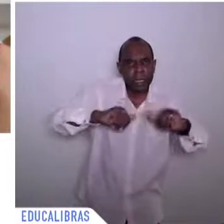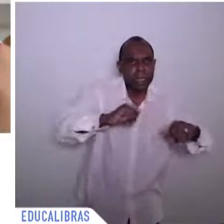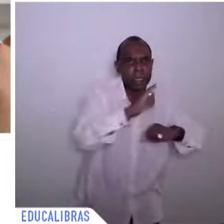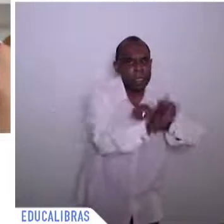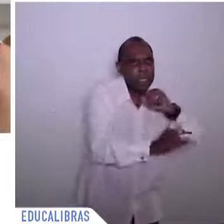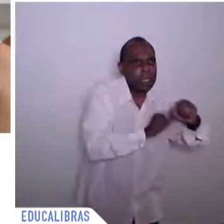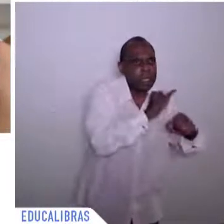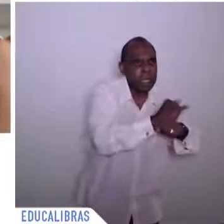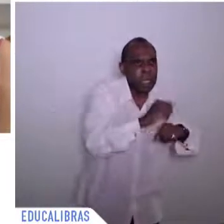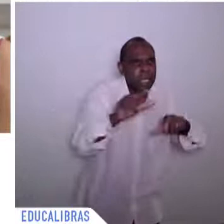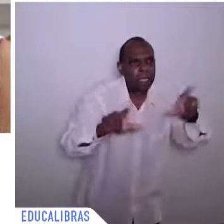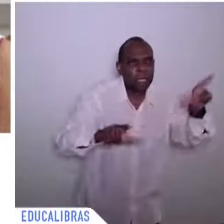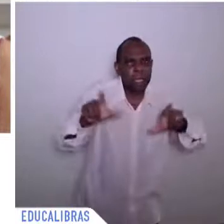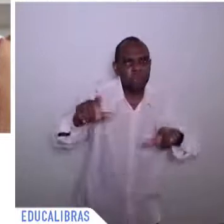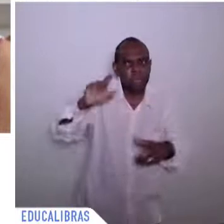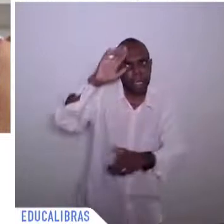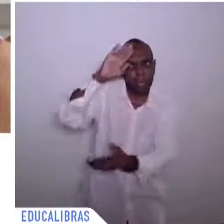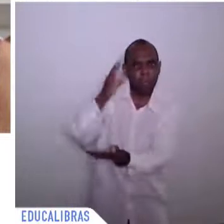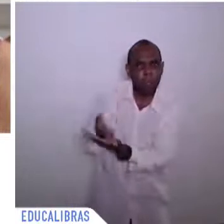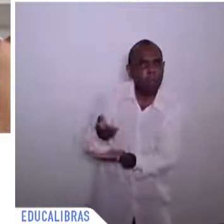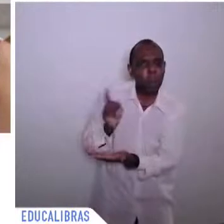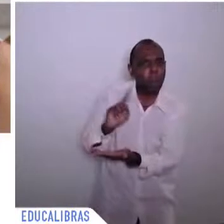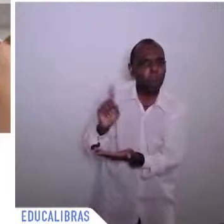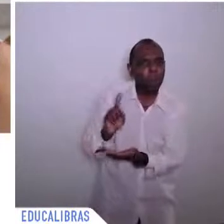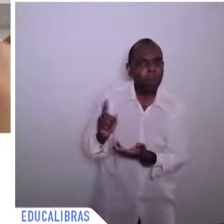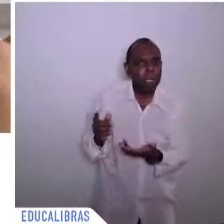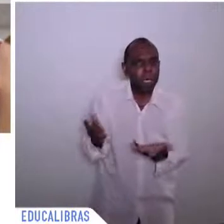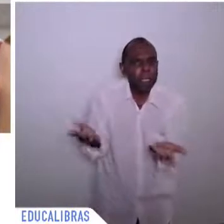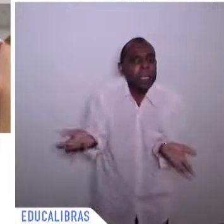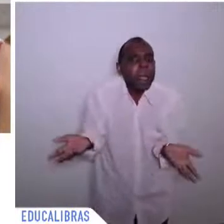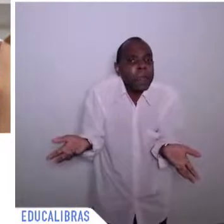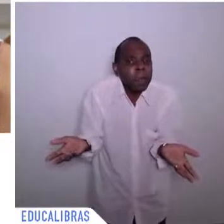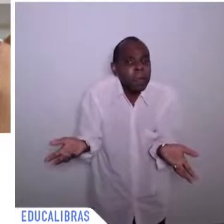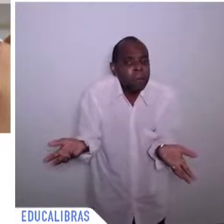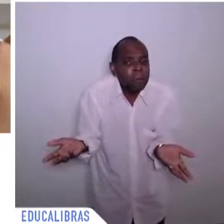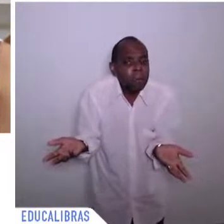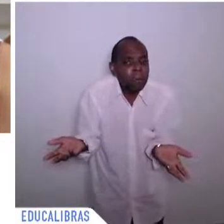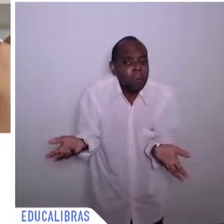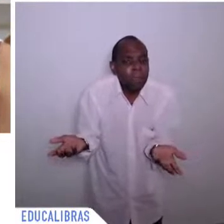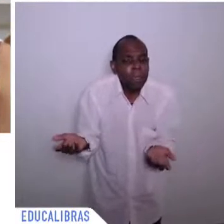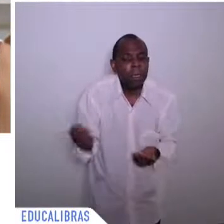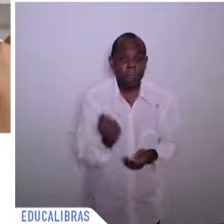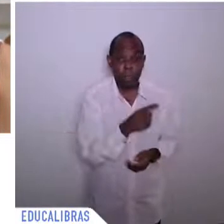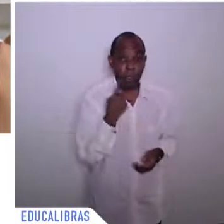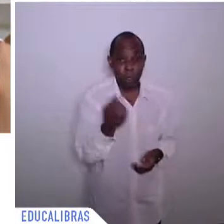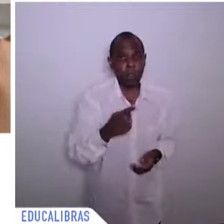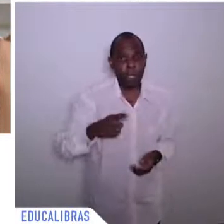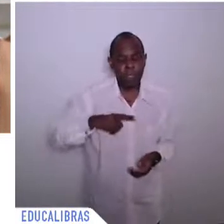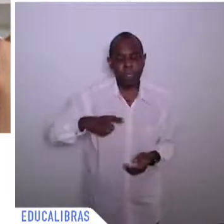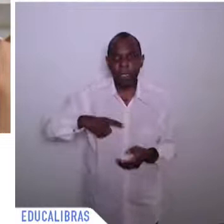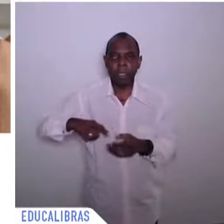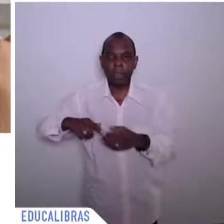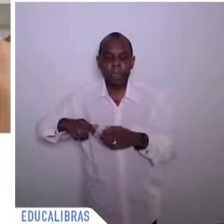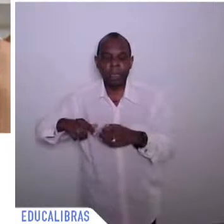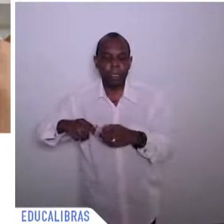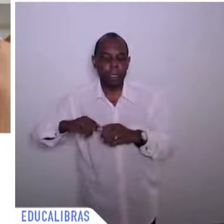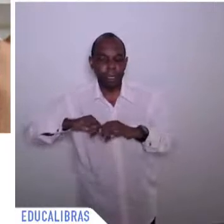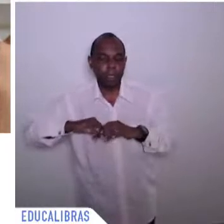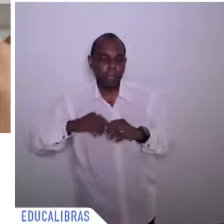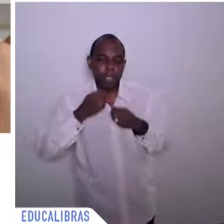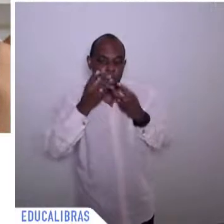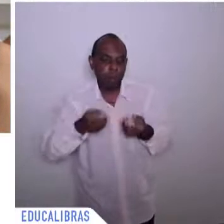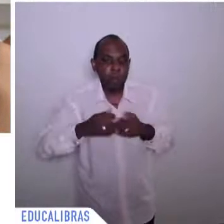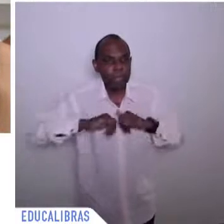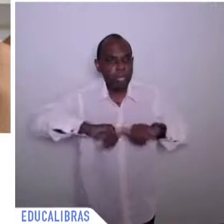democratic society without an information system. Because one of the results of our